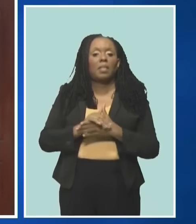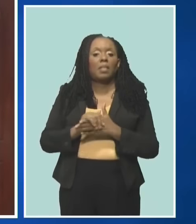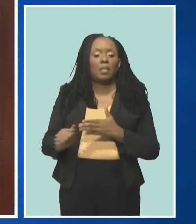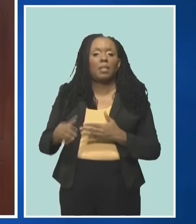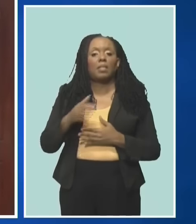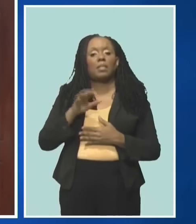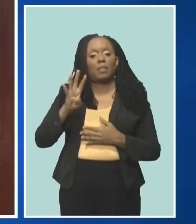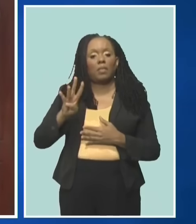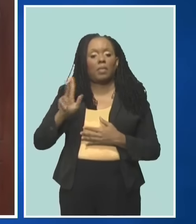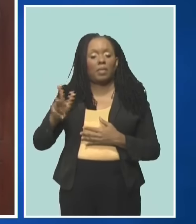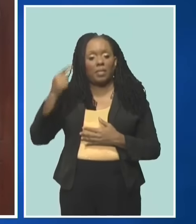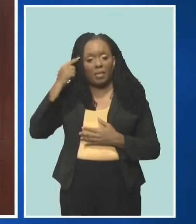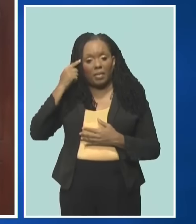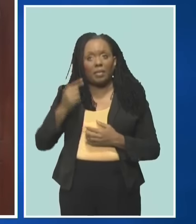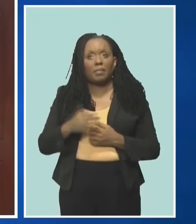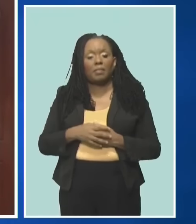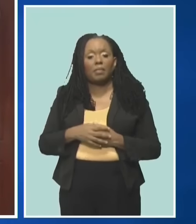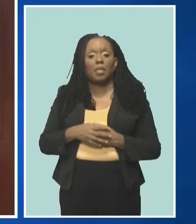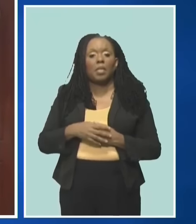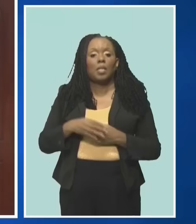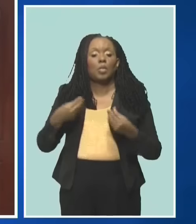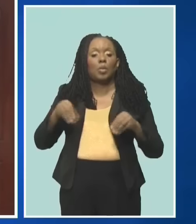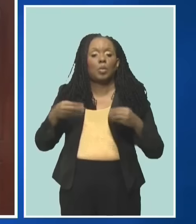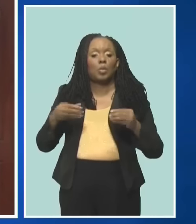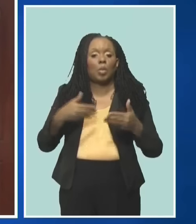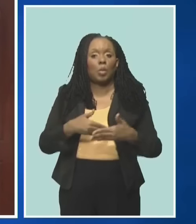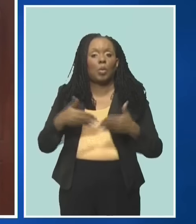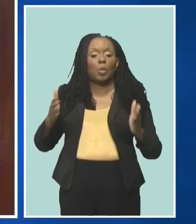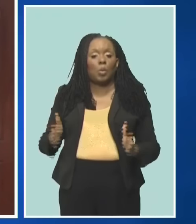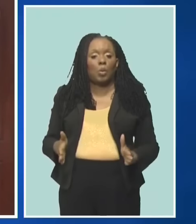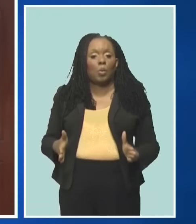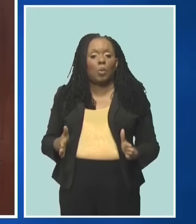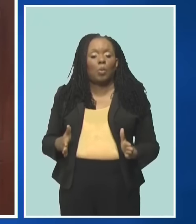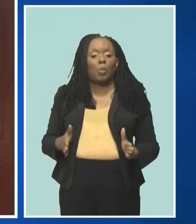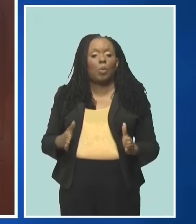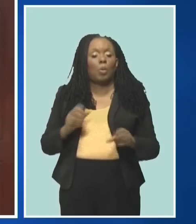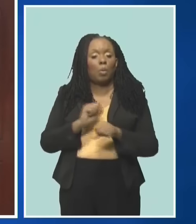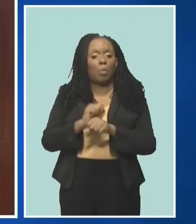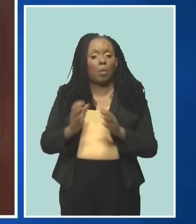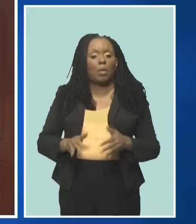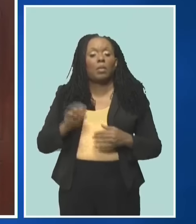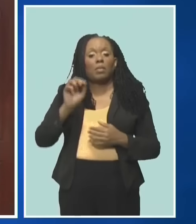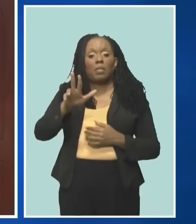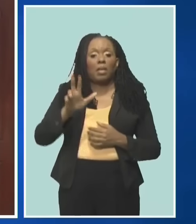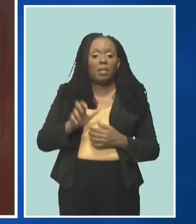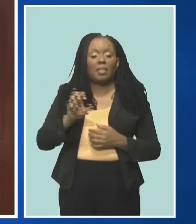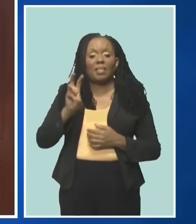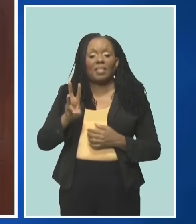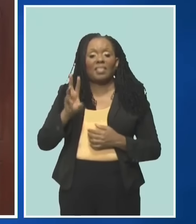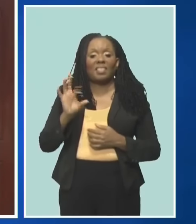$447.33. A storeroom attendant in an A-class establishment,